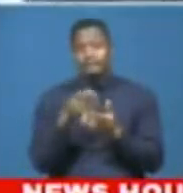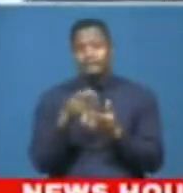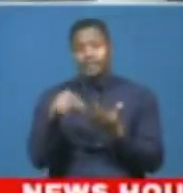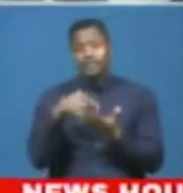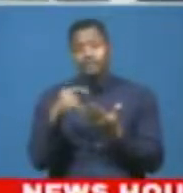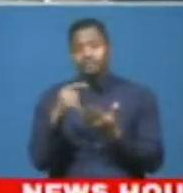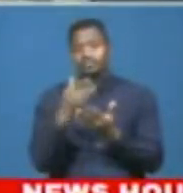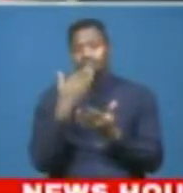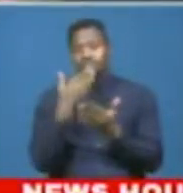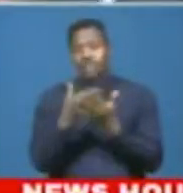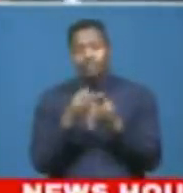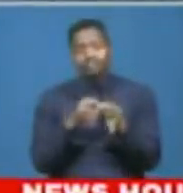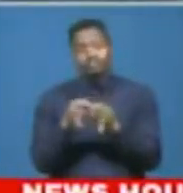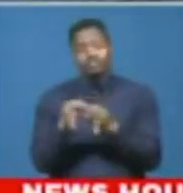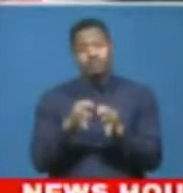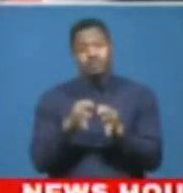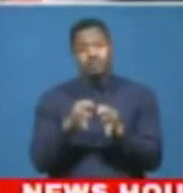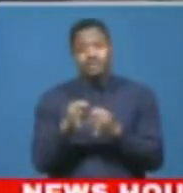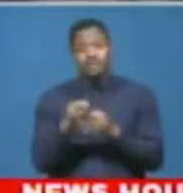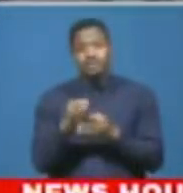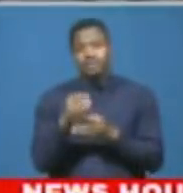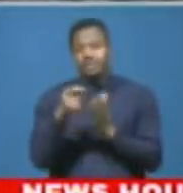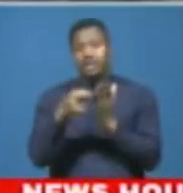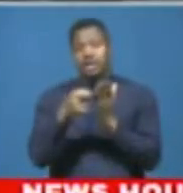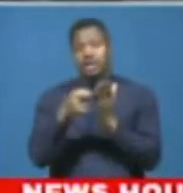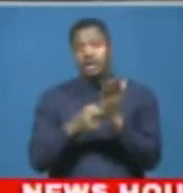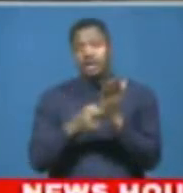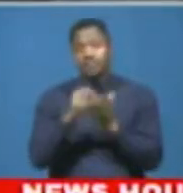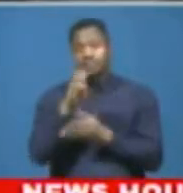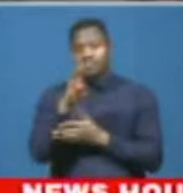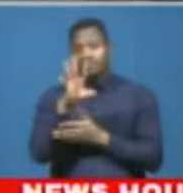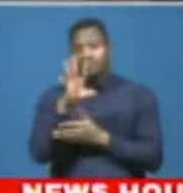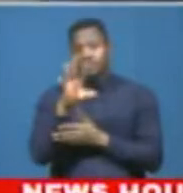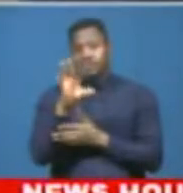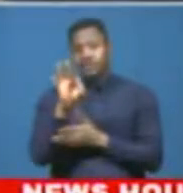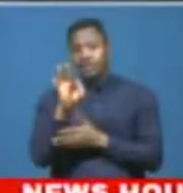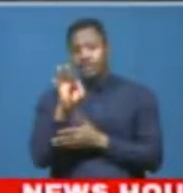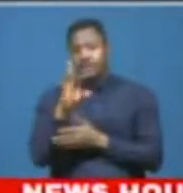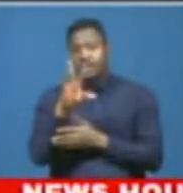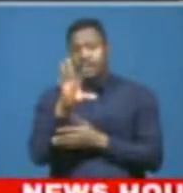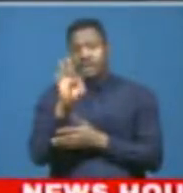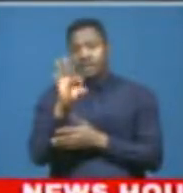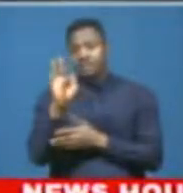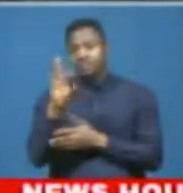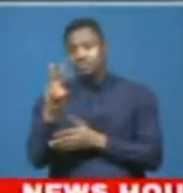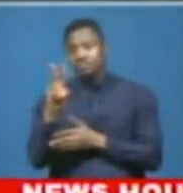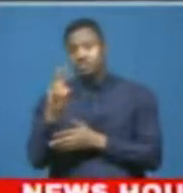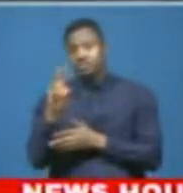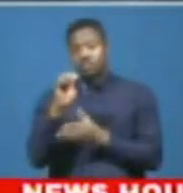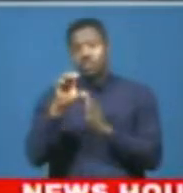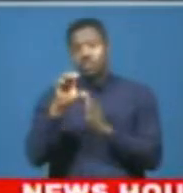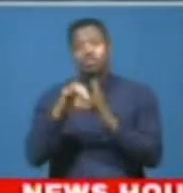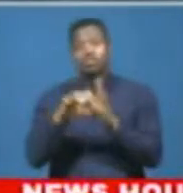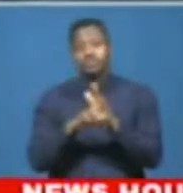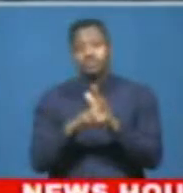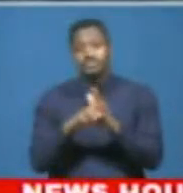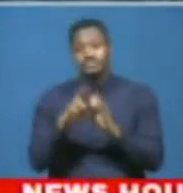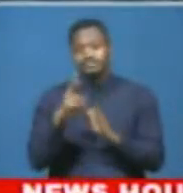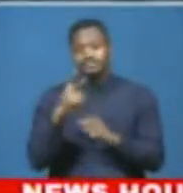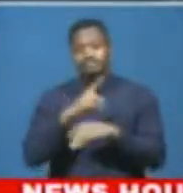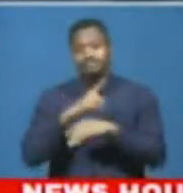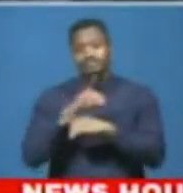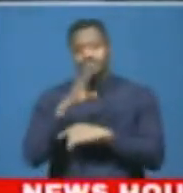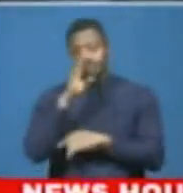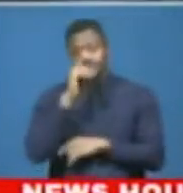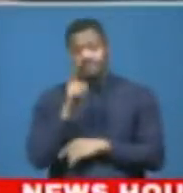proper interpretation of Article 45A of the 1992 Constitution, second defendant, which is